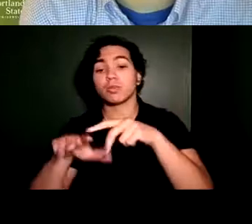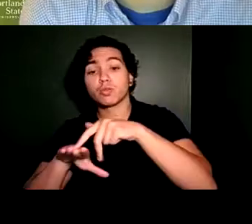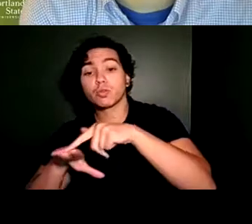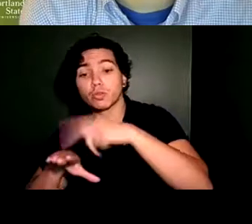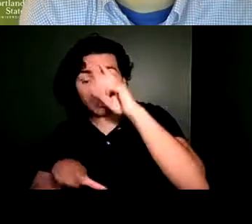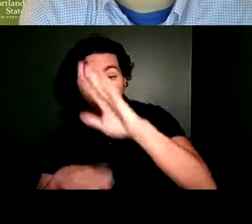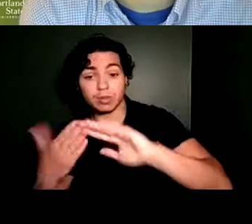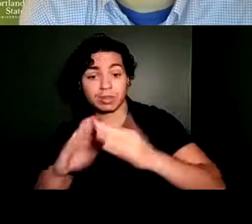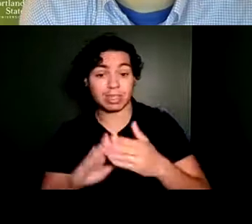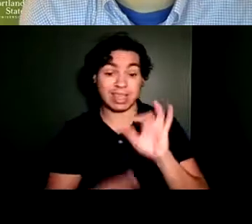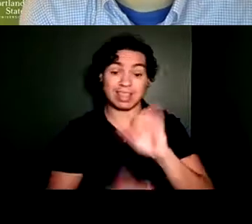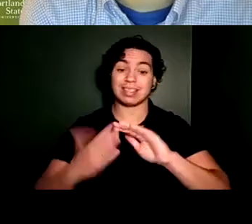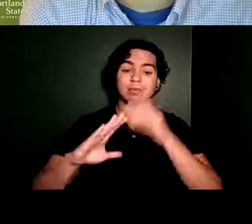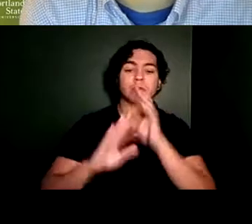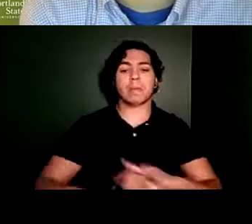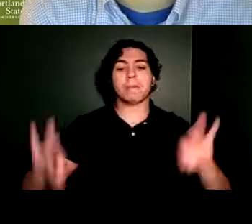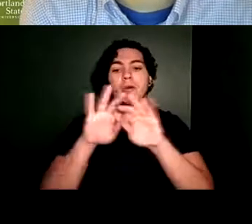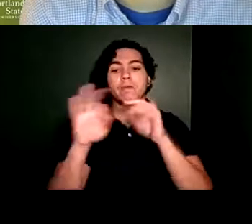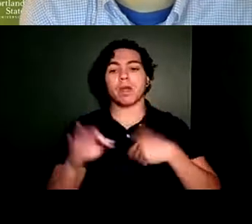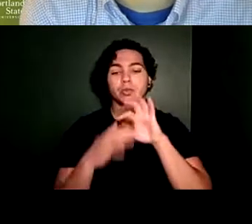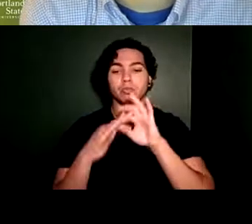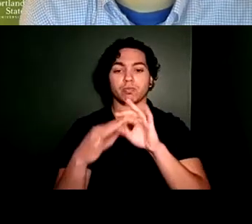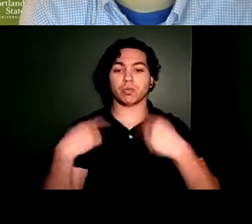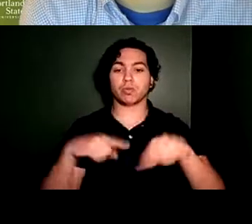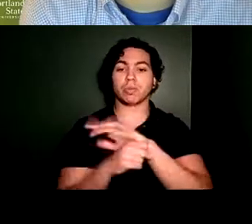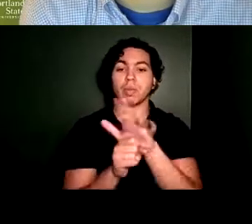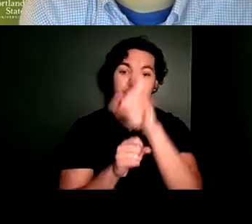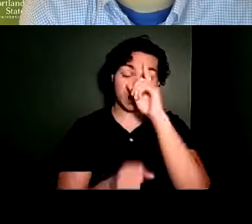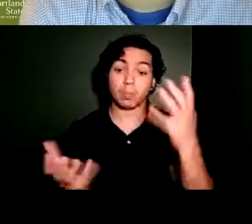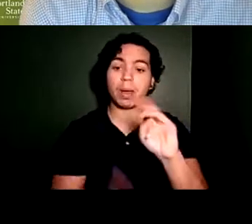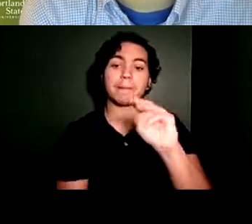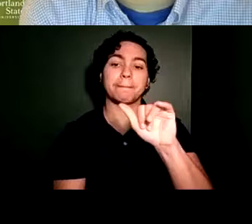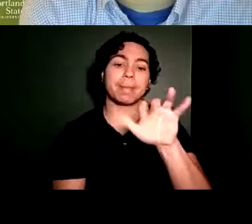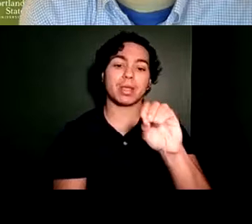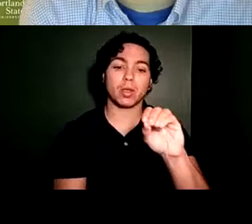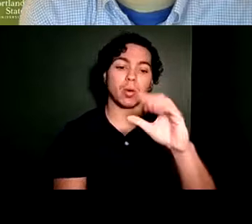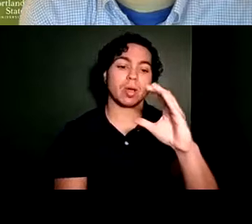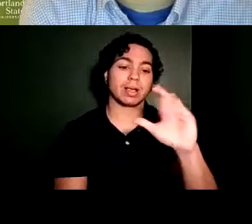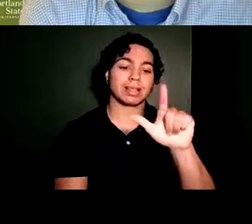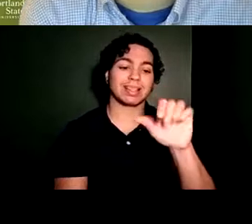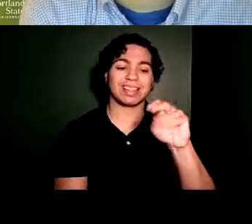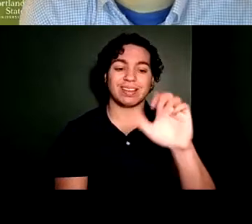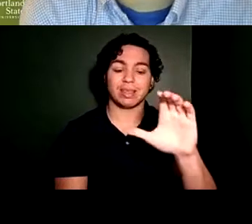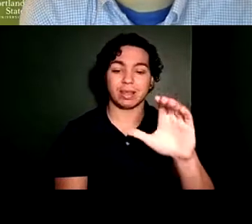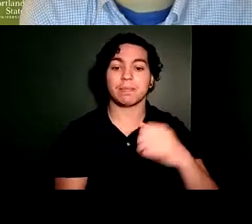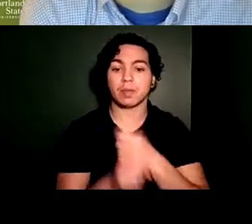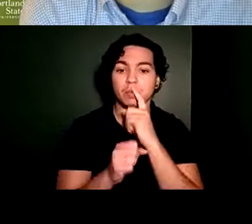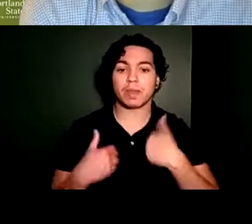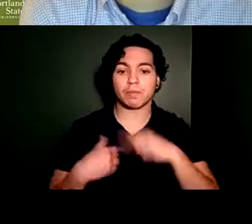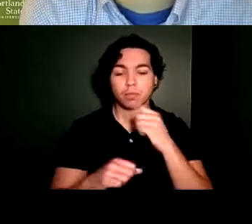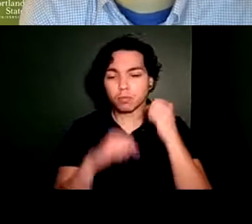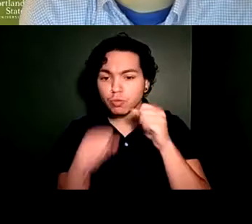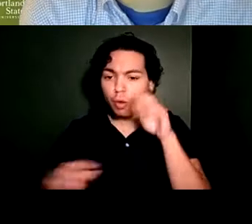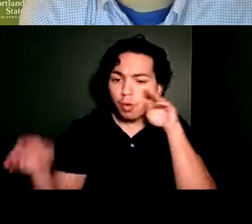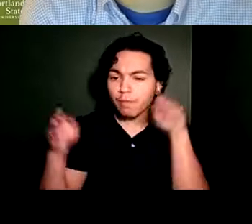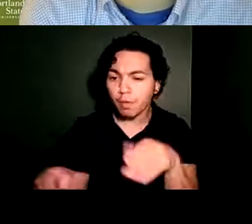a city that was really important to work with in the middle of the pandemic because of the Mayo Clinic. And so having a very hyper-local focus on everything that we were